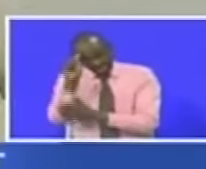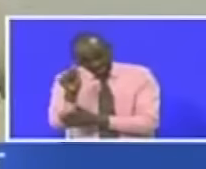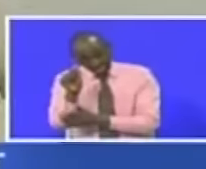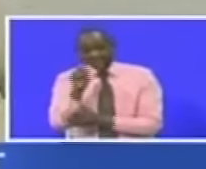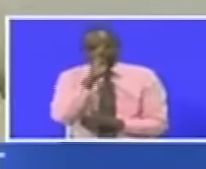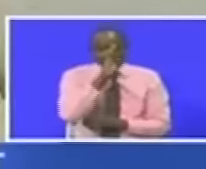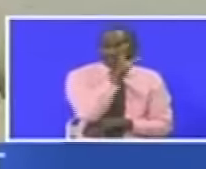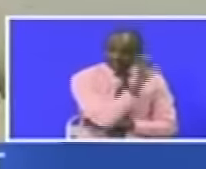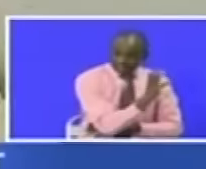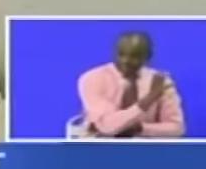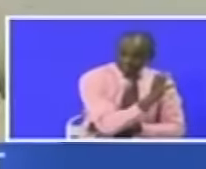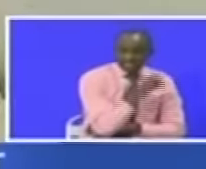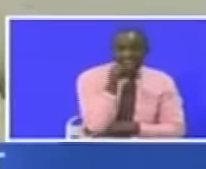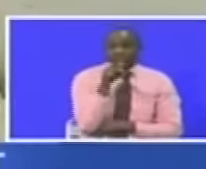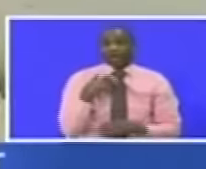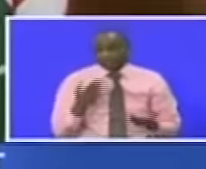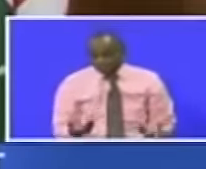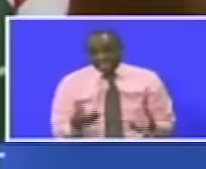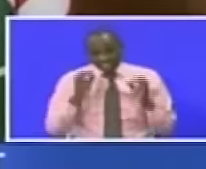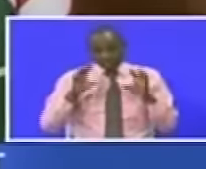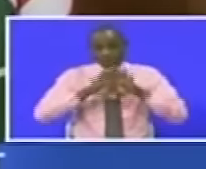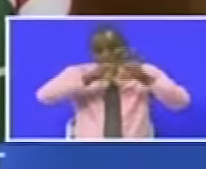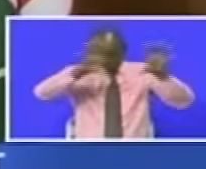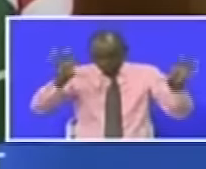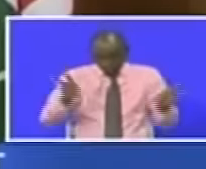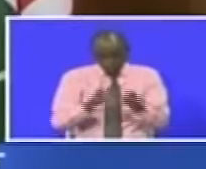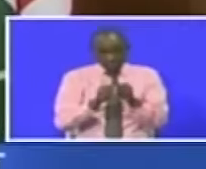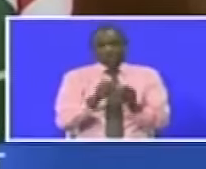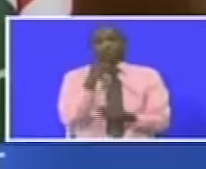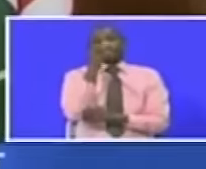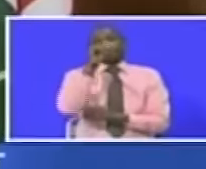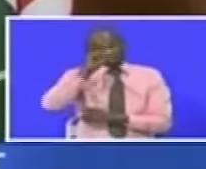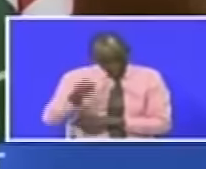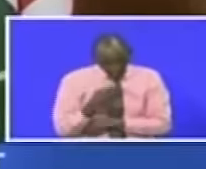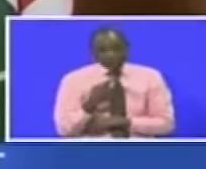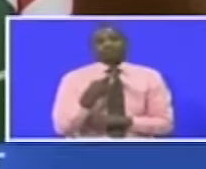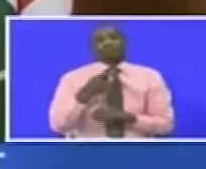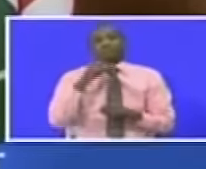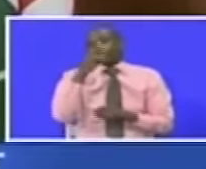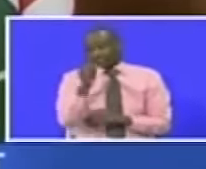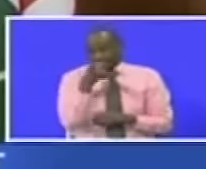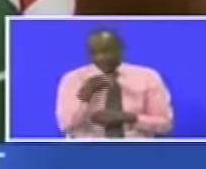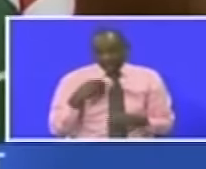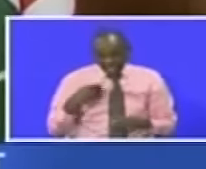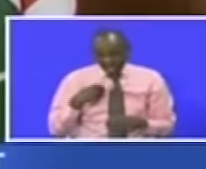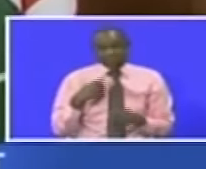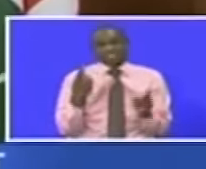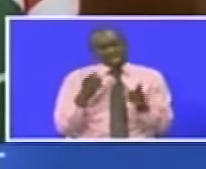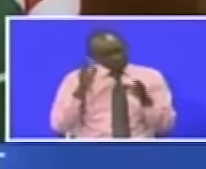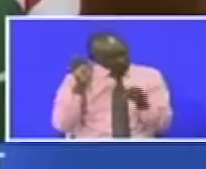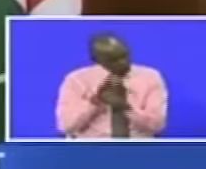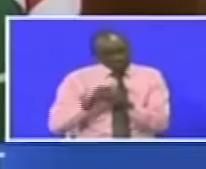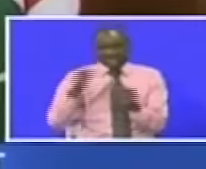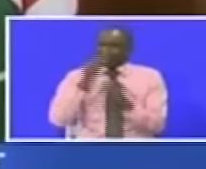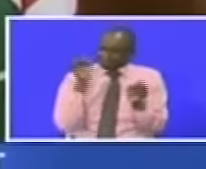C, which again, if you sum up all those, is 40,000 kilometers, and this is mainly where we have high traffic,